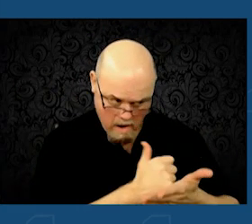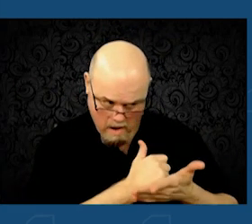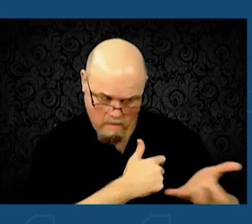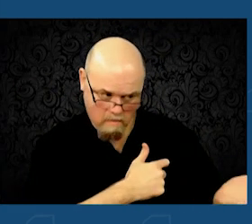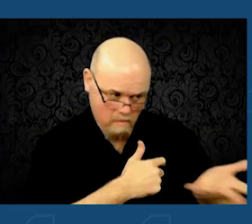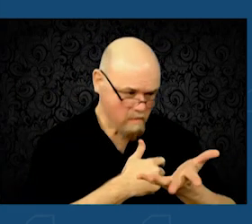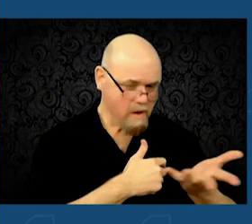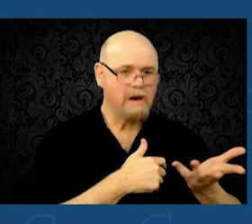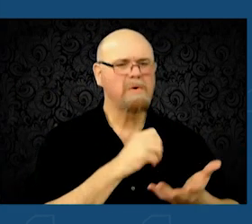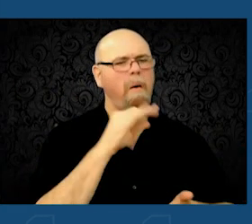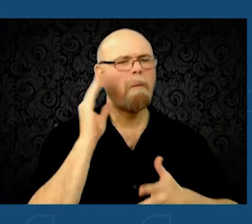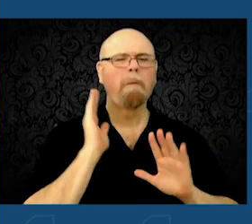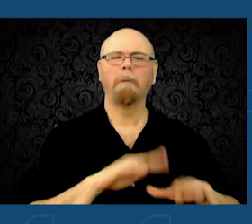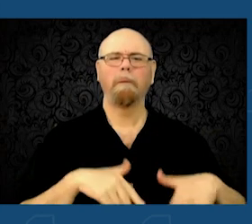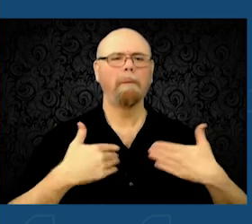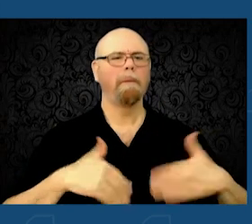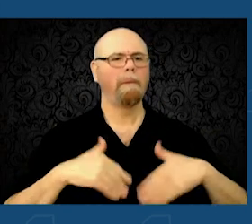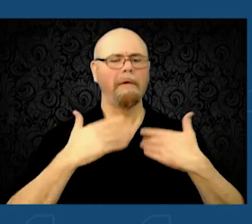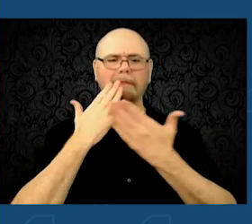thank you as well.